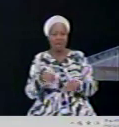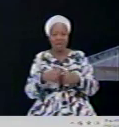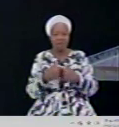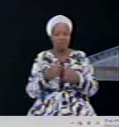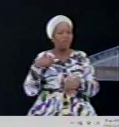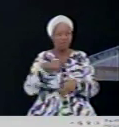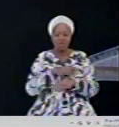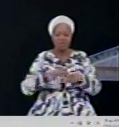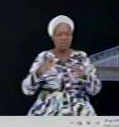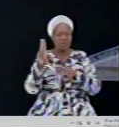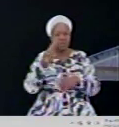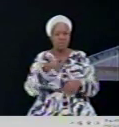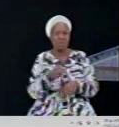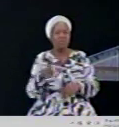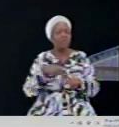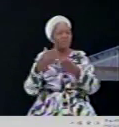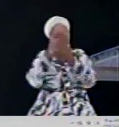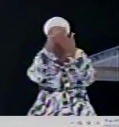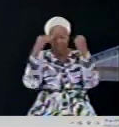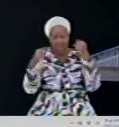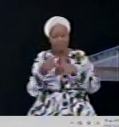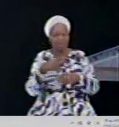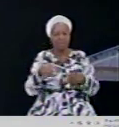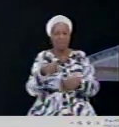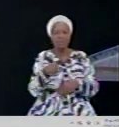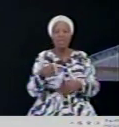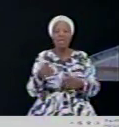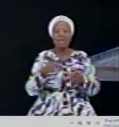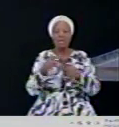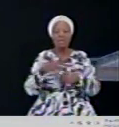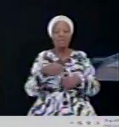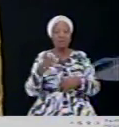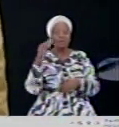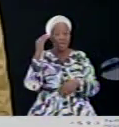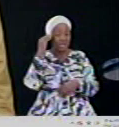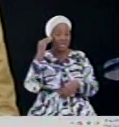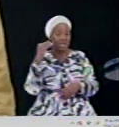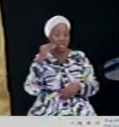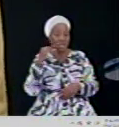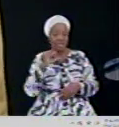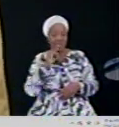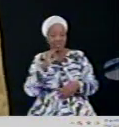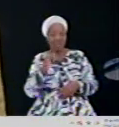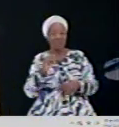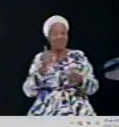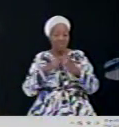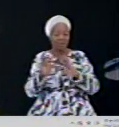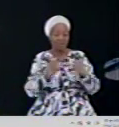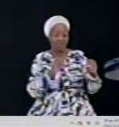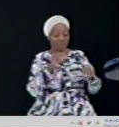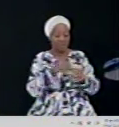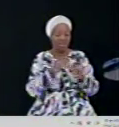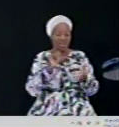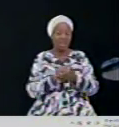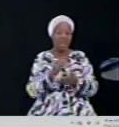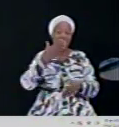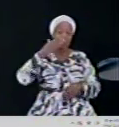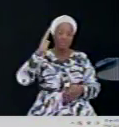use them. We forget about them. Your head is, and then you put in a